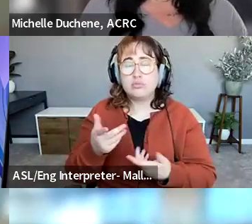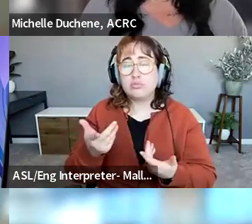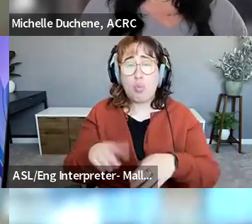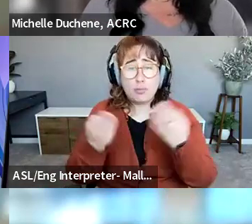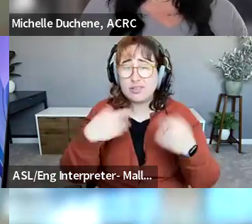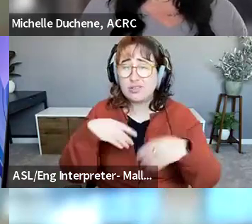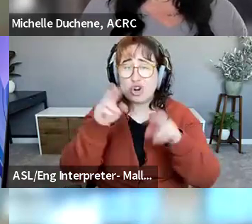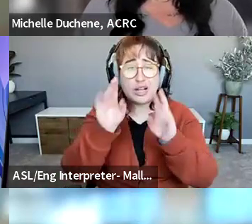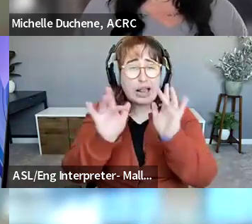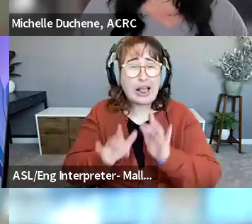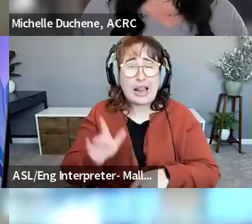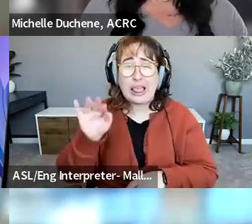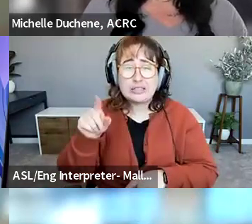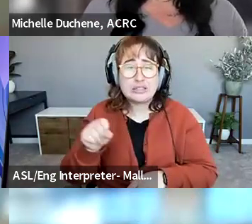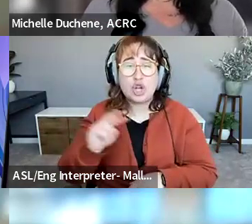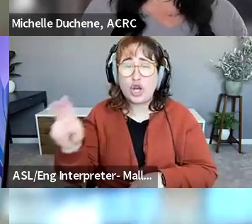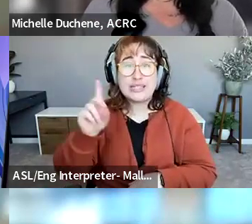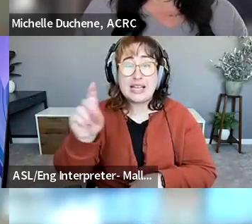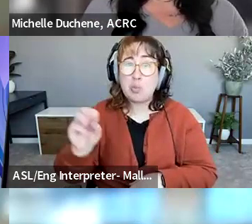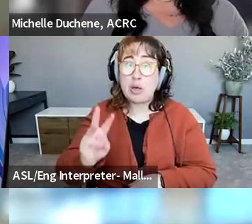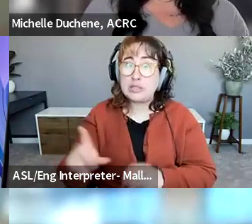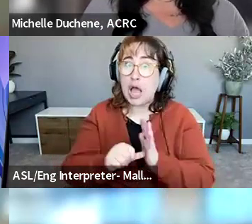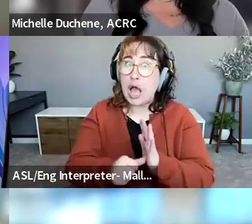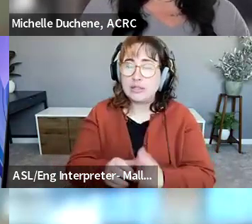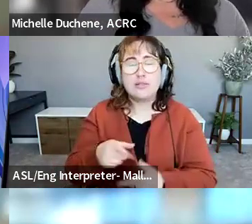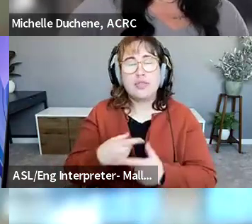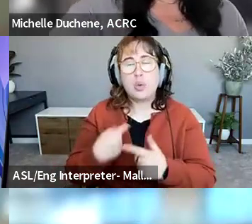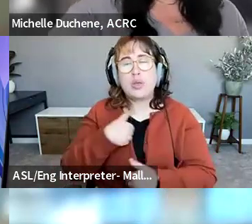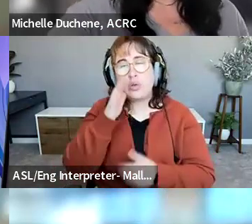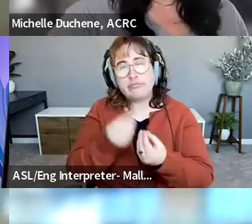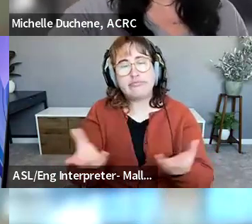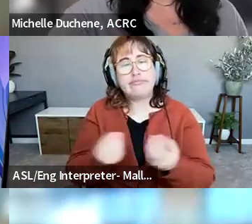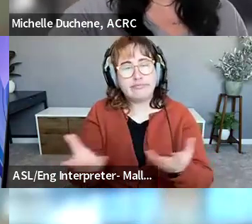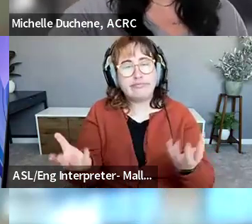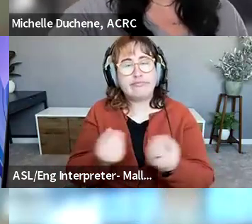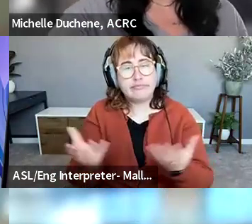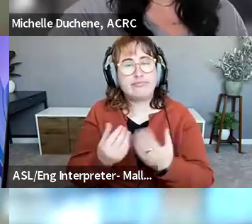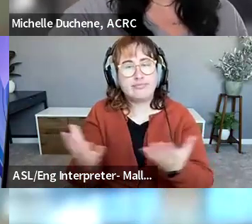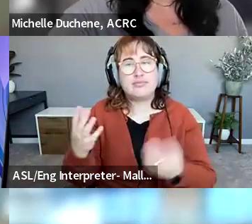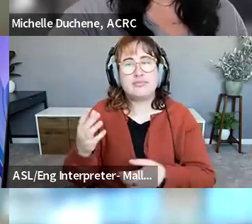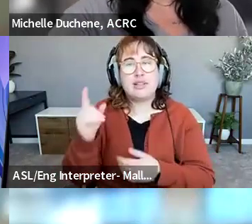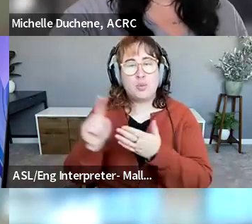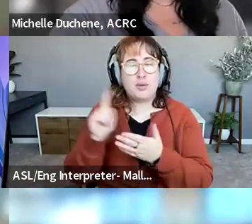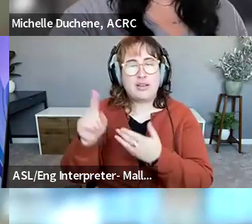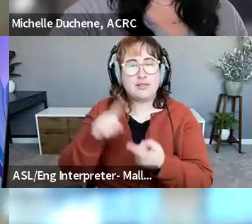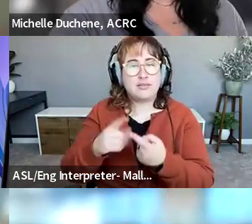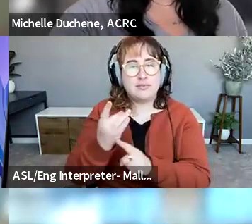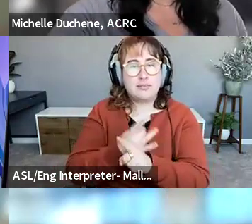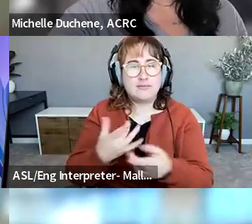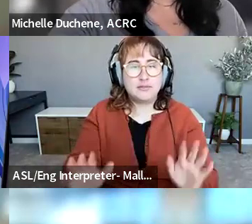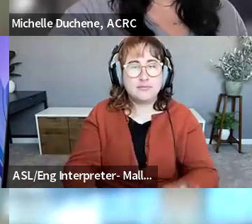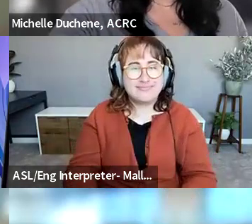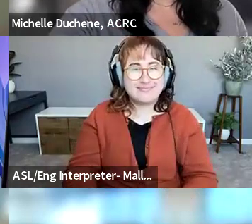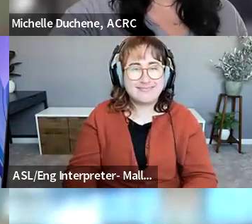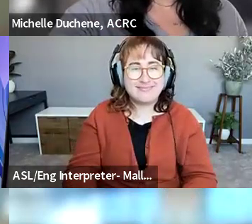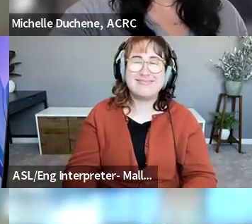to DDS's website. And again, we're going to keep you updated between now and 8 months from now, or 9 months from now